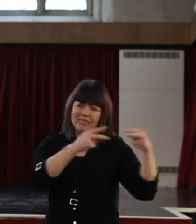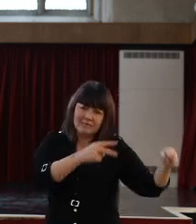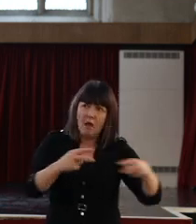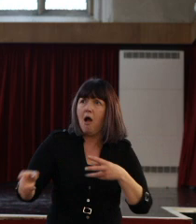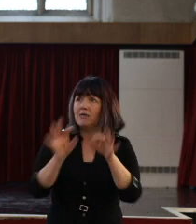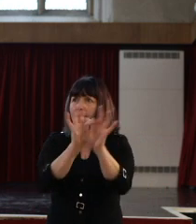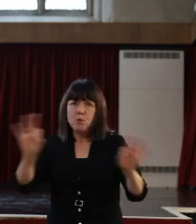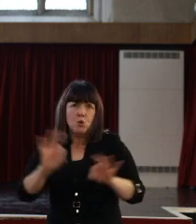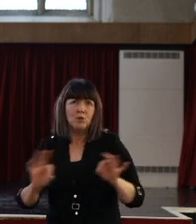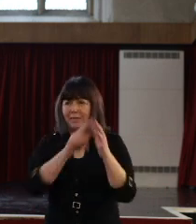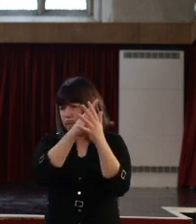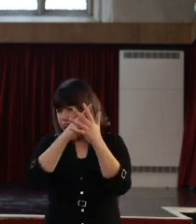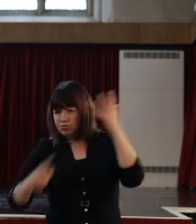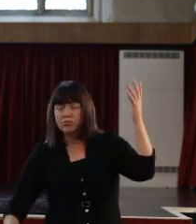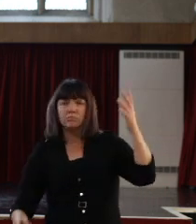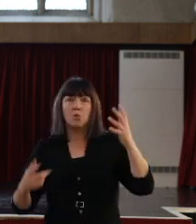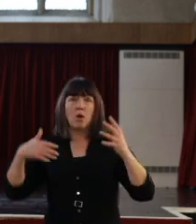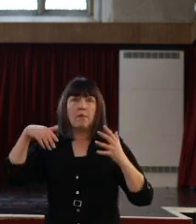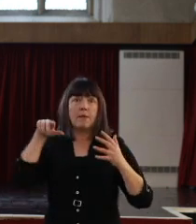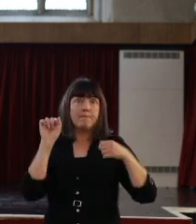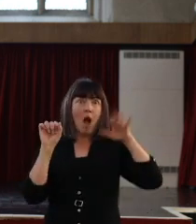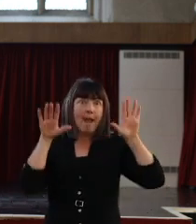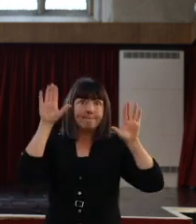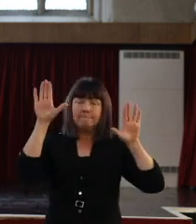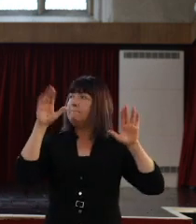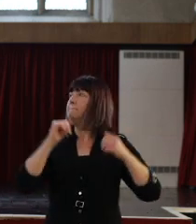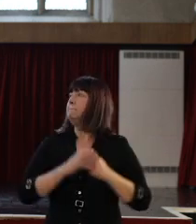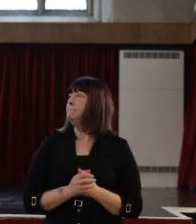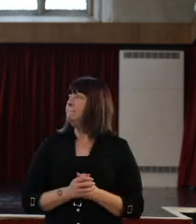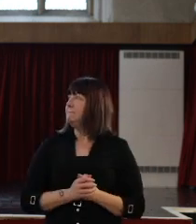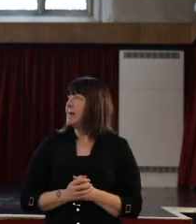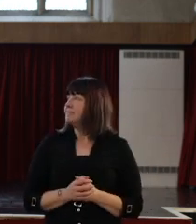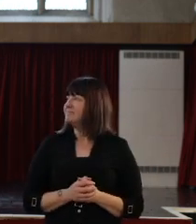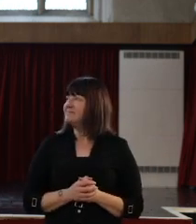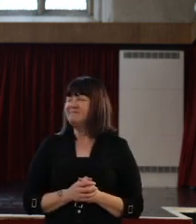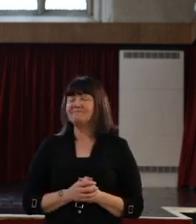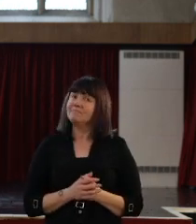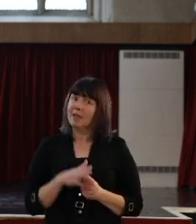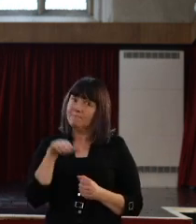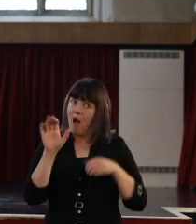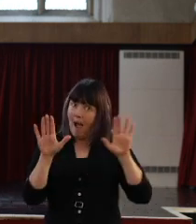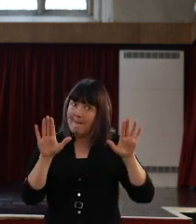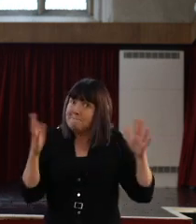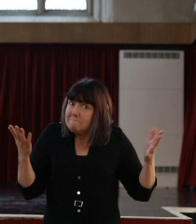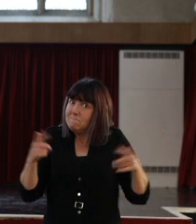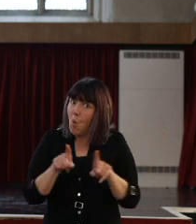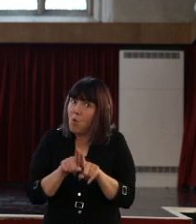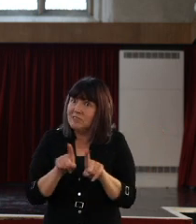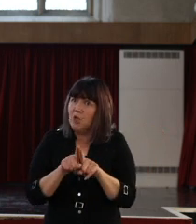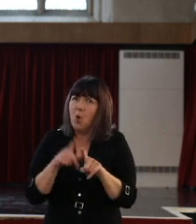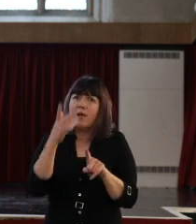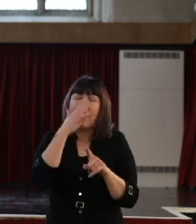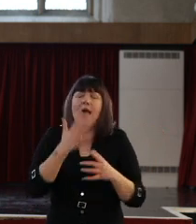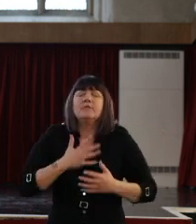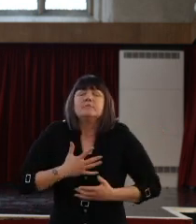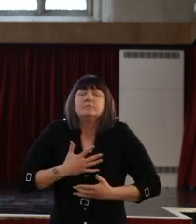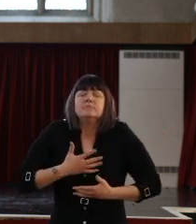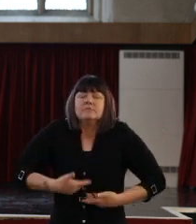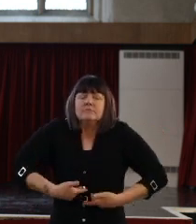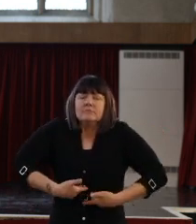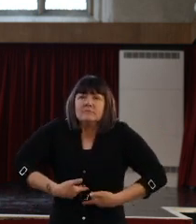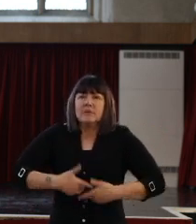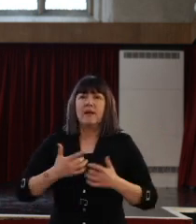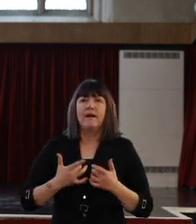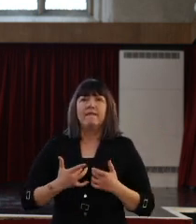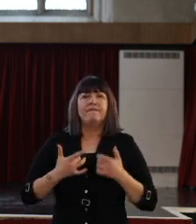yes, even mime, it inspires and elevates us. Culture and art shines a light